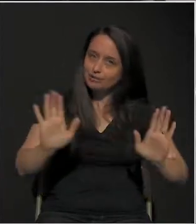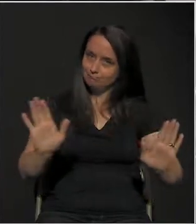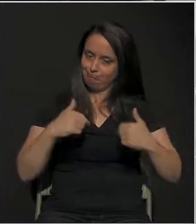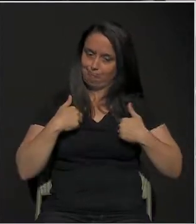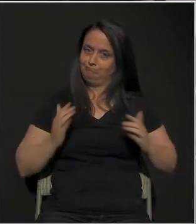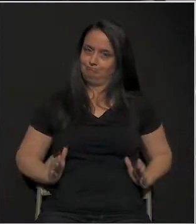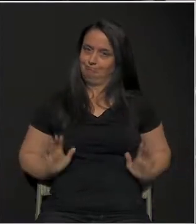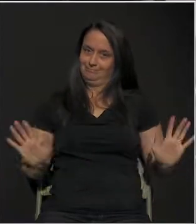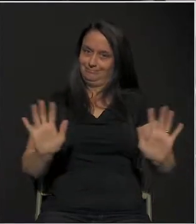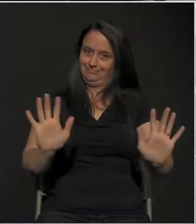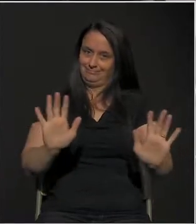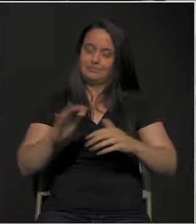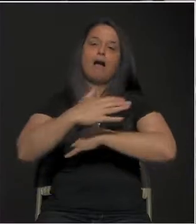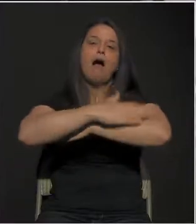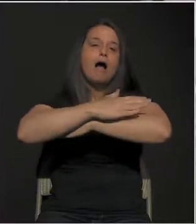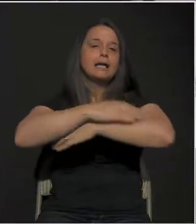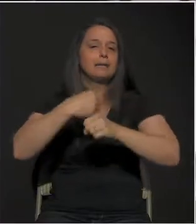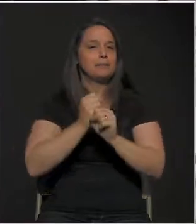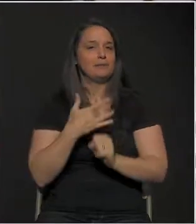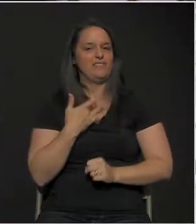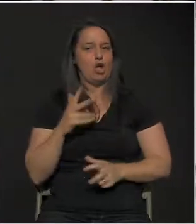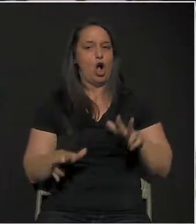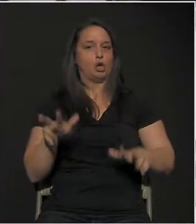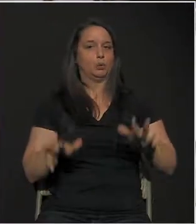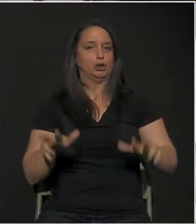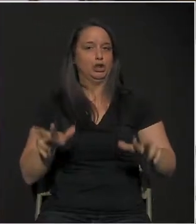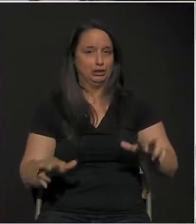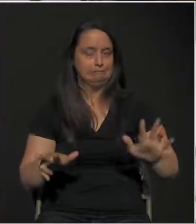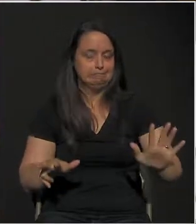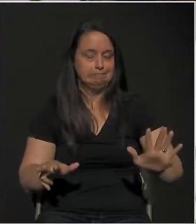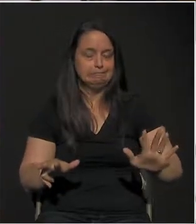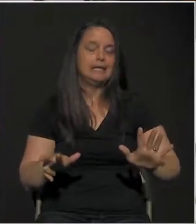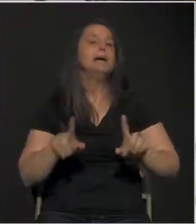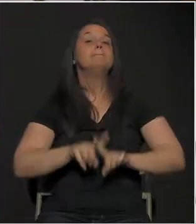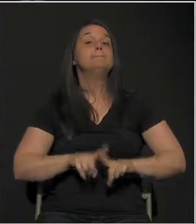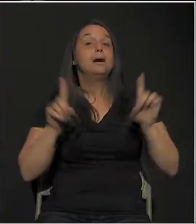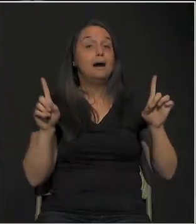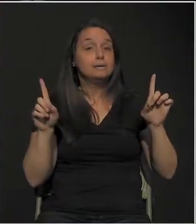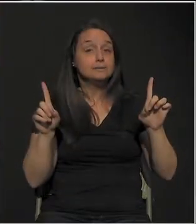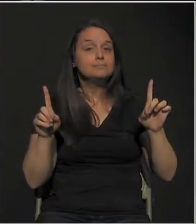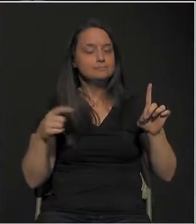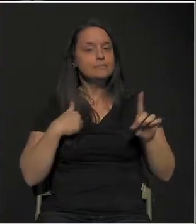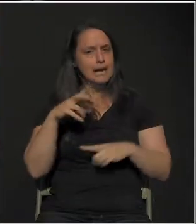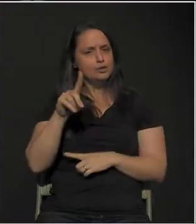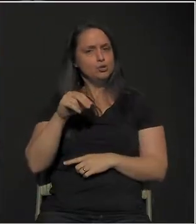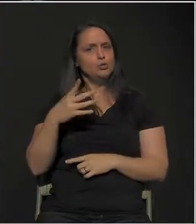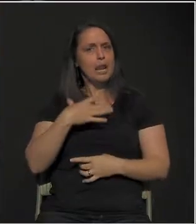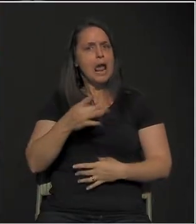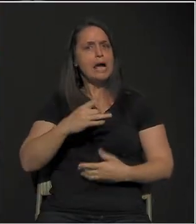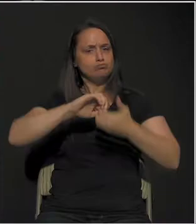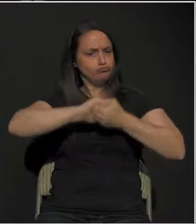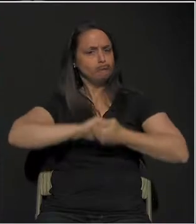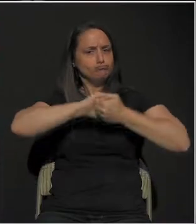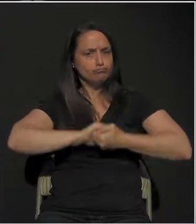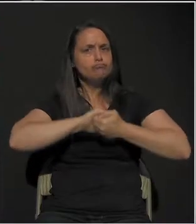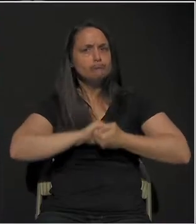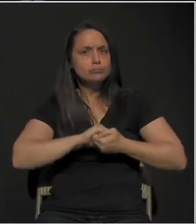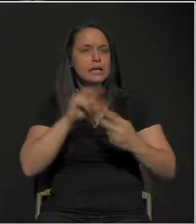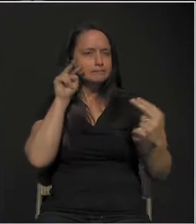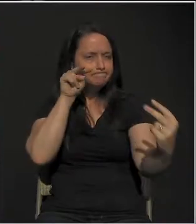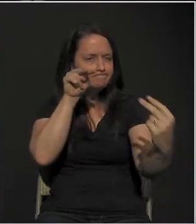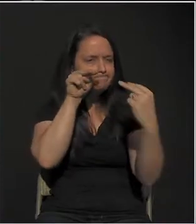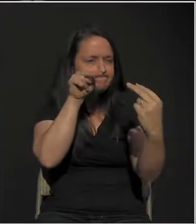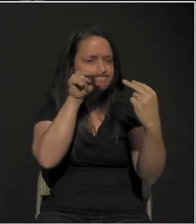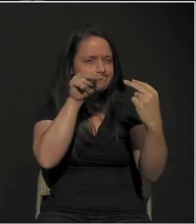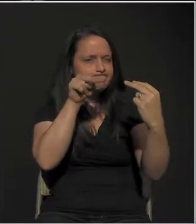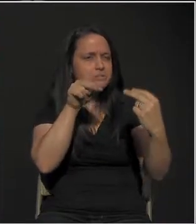Not a hugger. Hugging makes me feel awkward a lot, but I do like shaking people's hands, and I like looking in people's eyes,